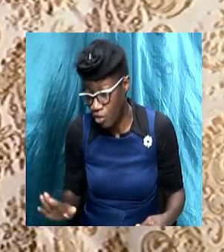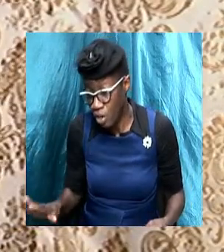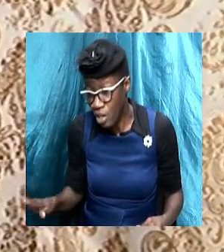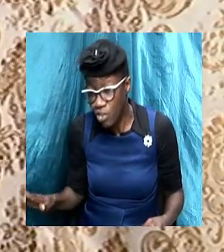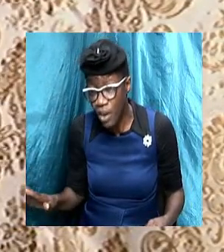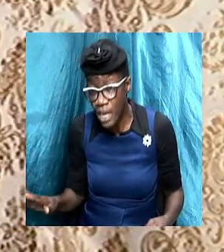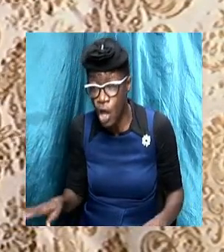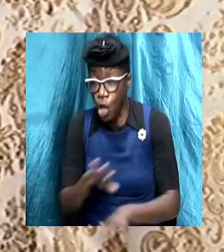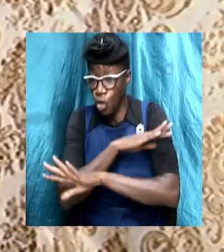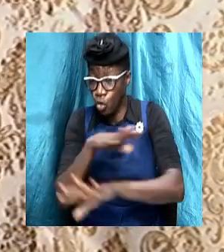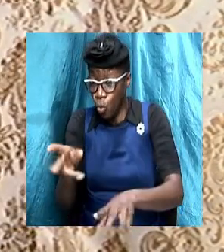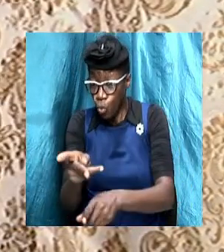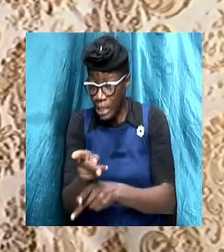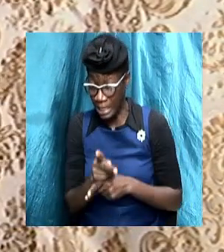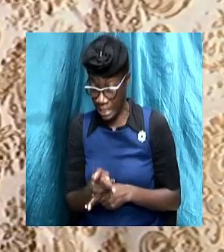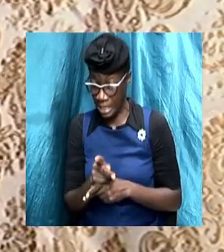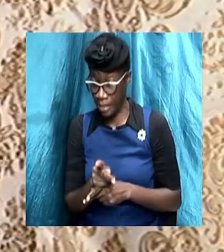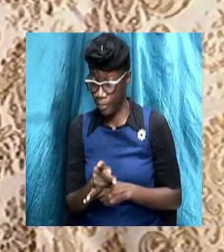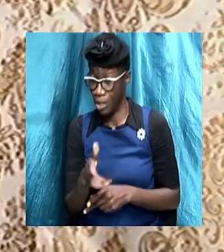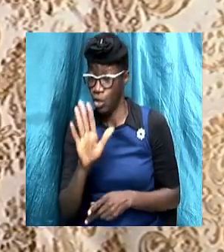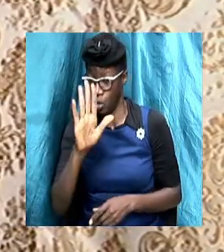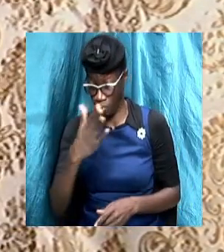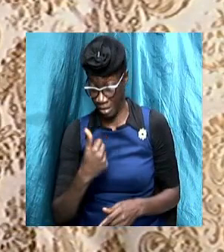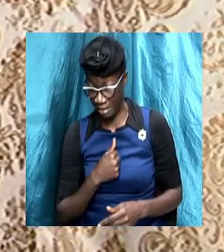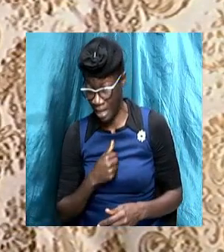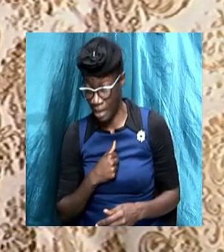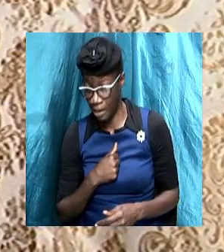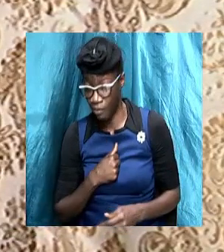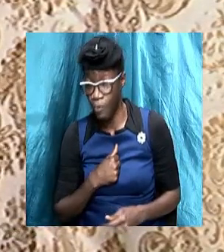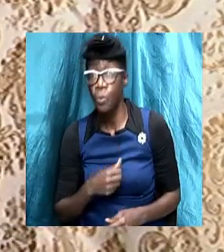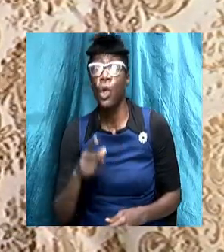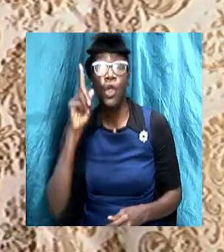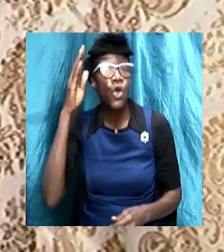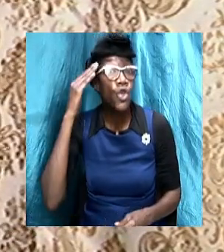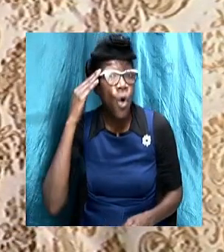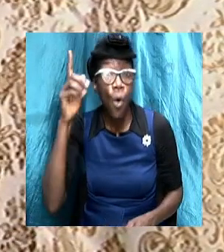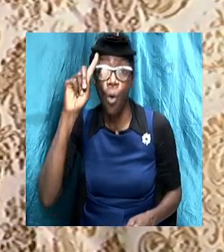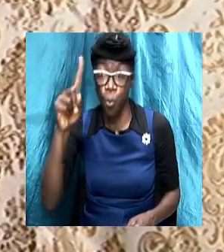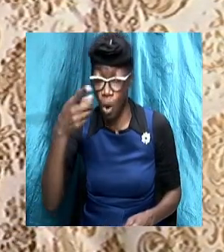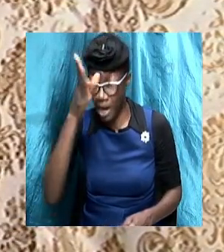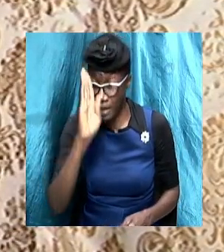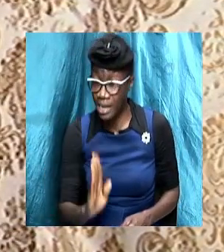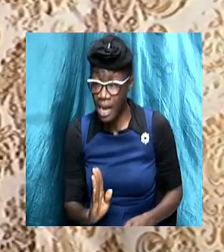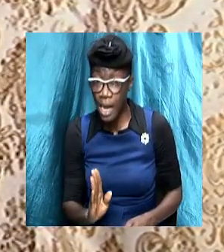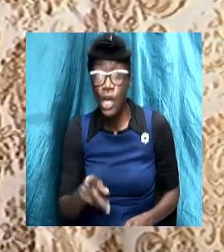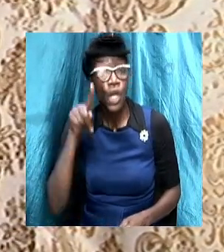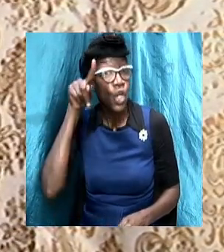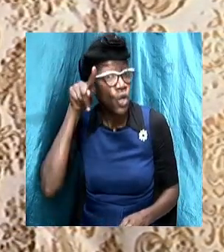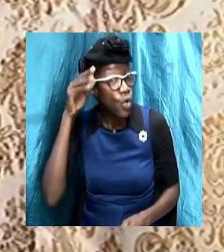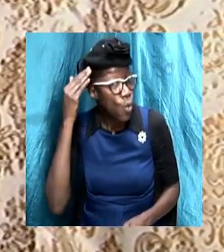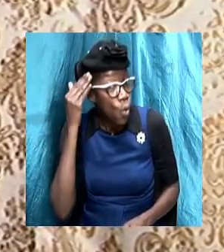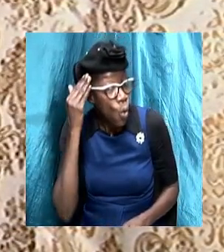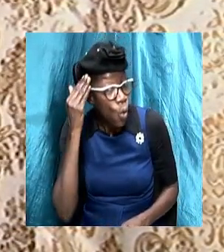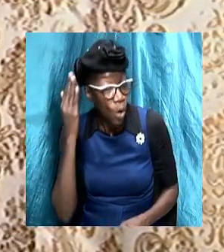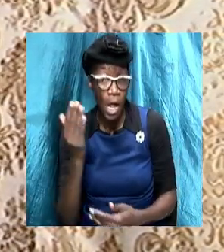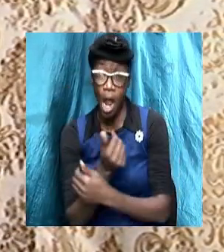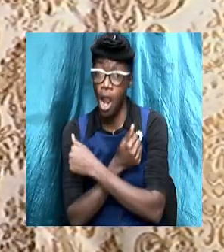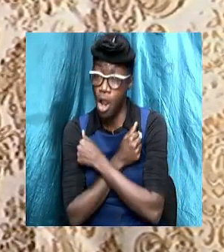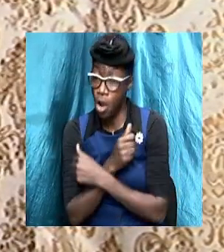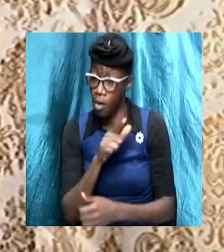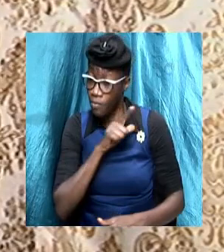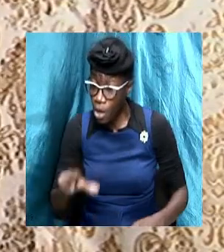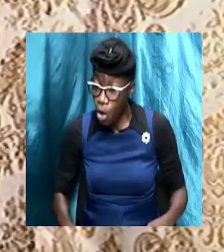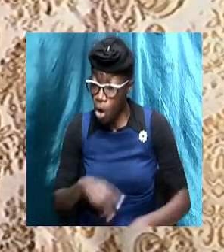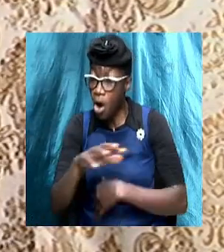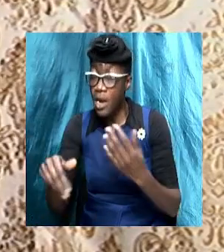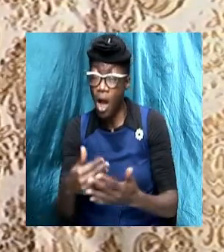we're not going to keep it to ourselves, that the fact that we know that there is one God, and the fact that we know that we must love the Lord with all our heart and with all